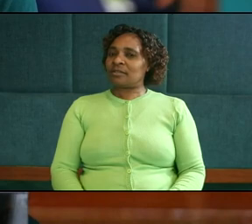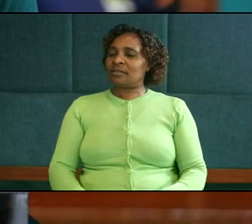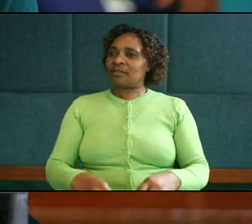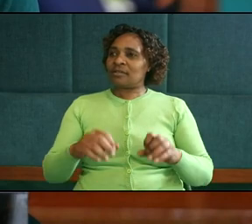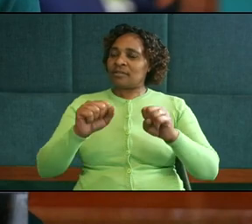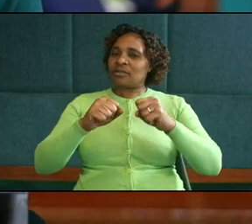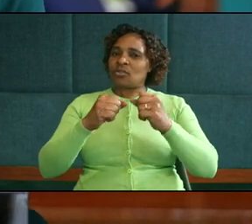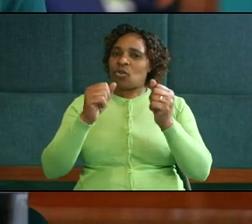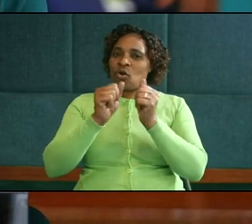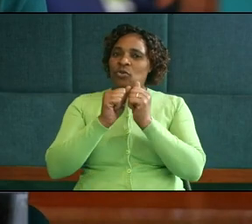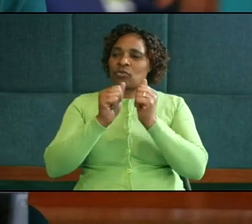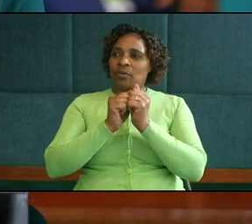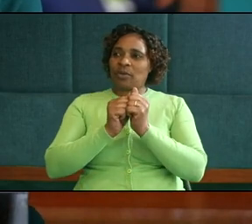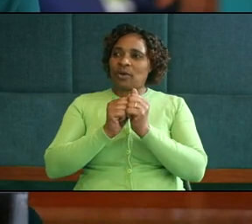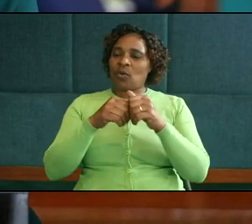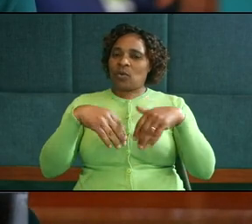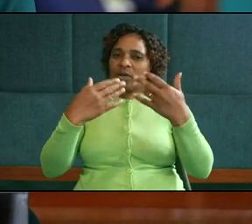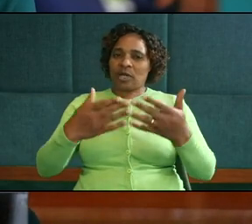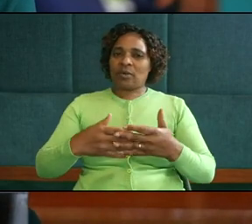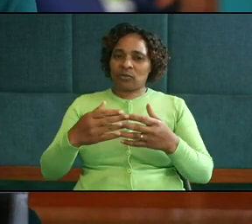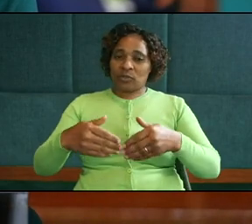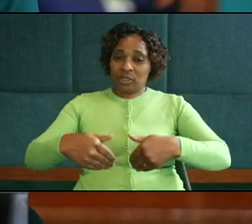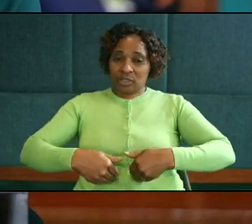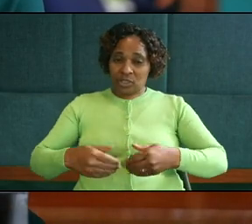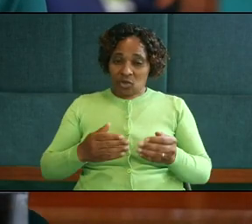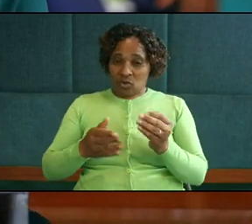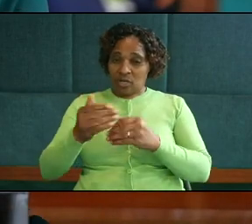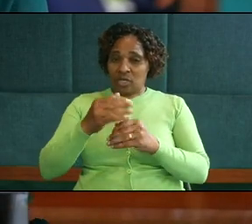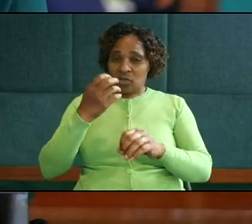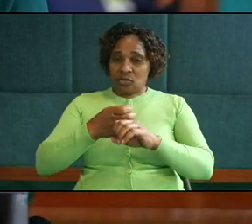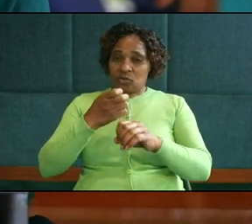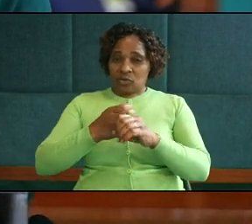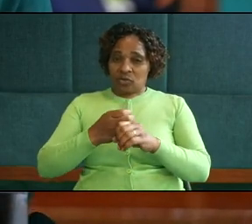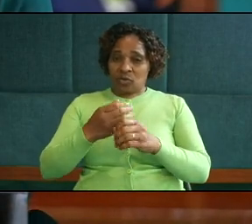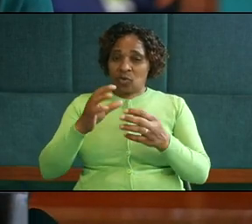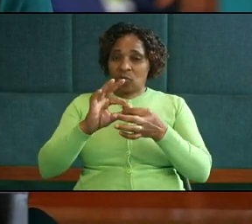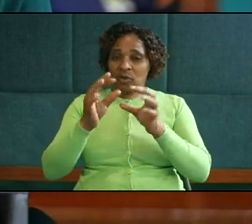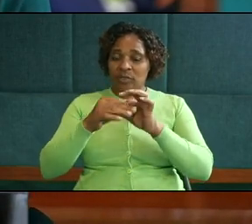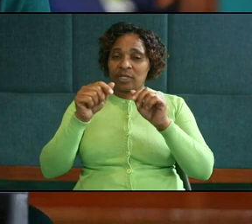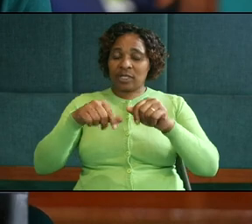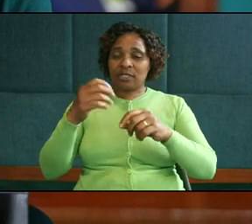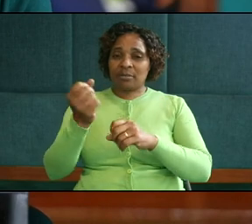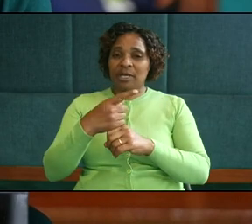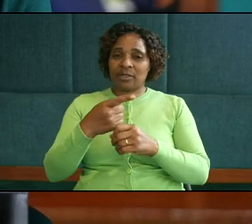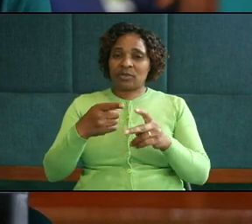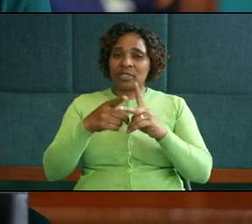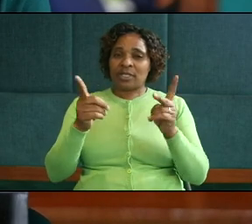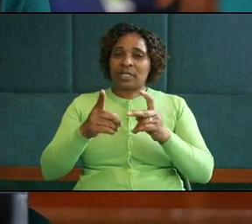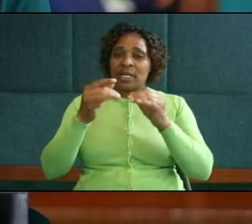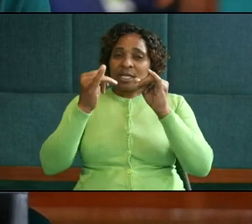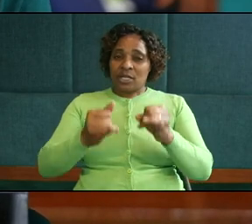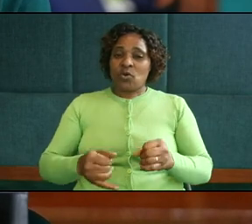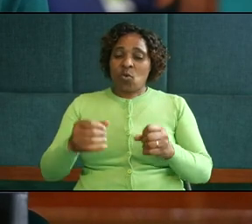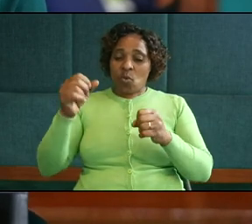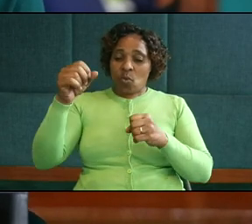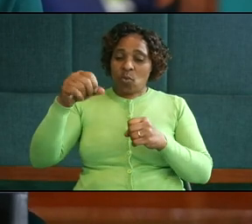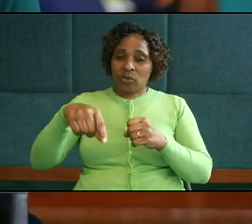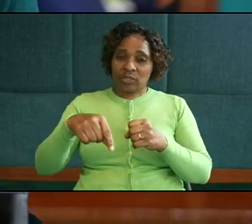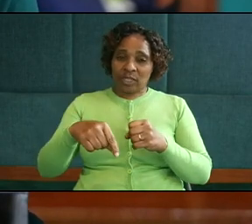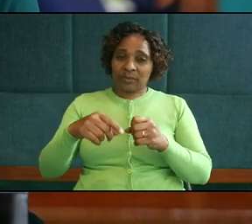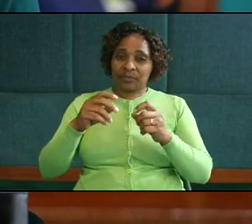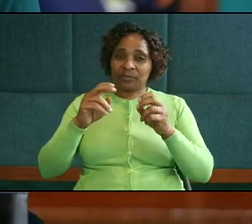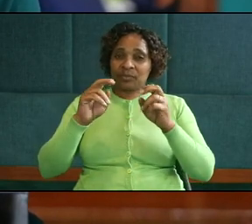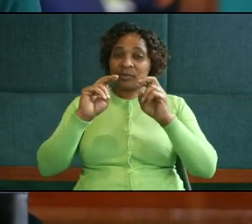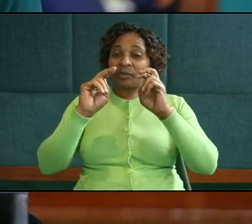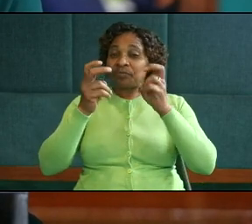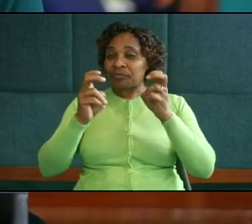It's October. Welcome to the Teens Cornerstone Connection lesson. This month, we begin a new quarter with the theme,